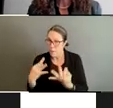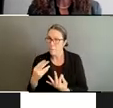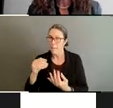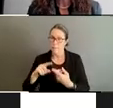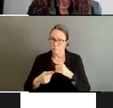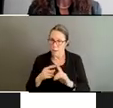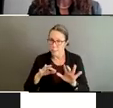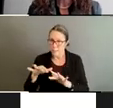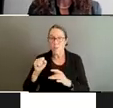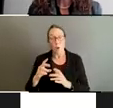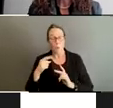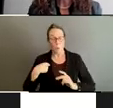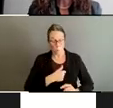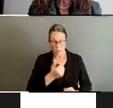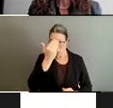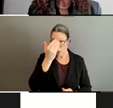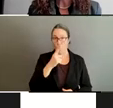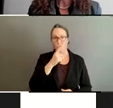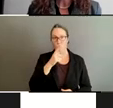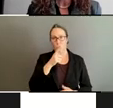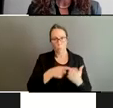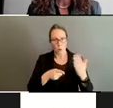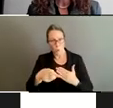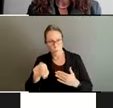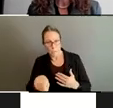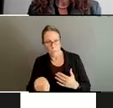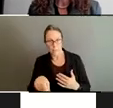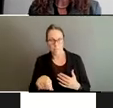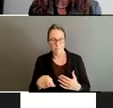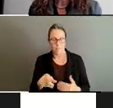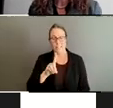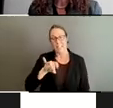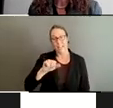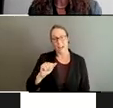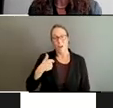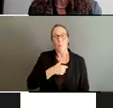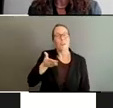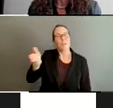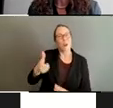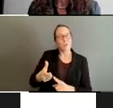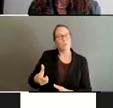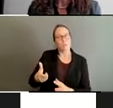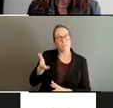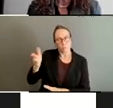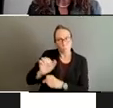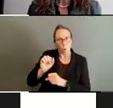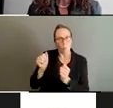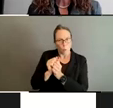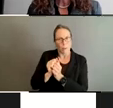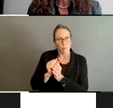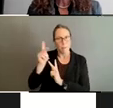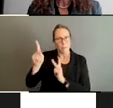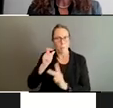Disability integration advisors, we are there to work with survivors. And we have staff that are on the ground.